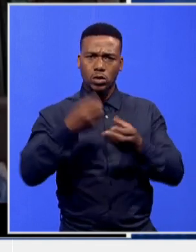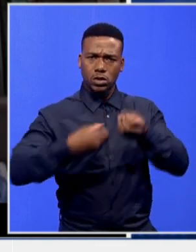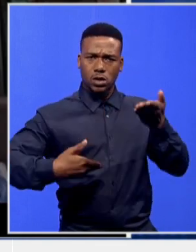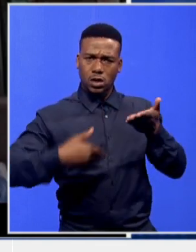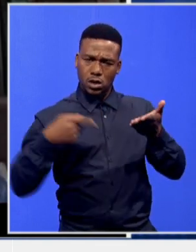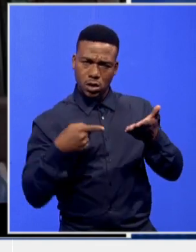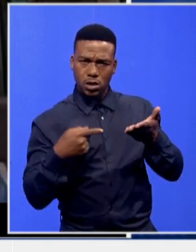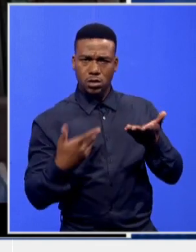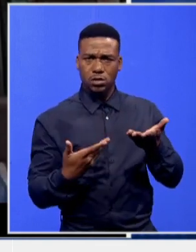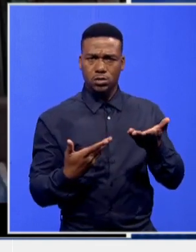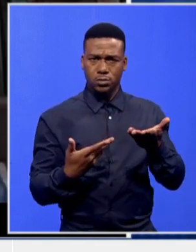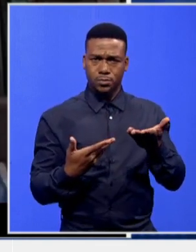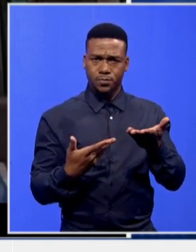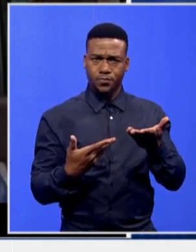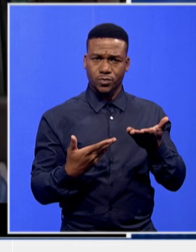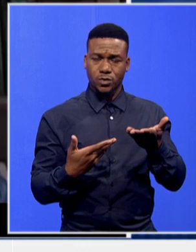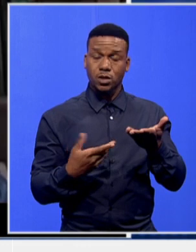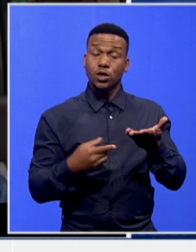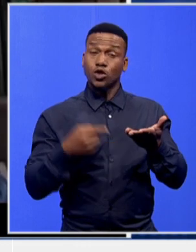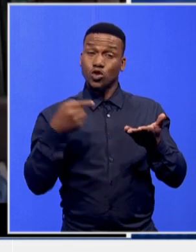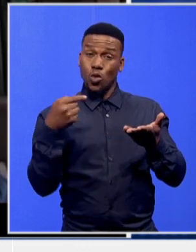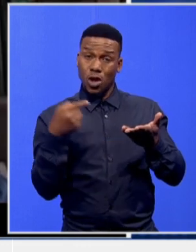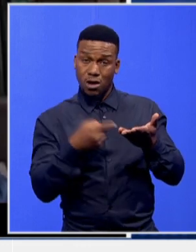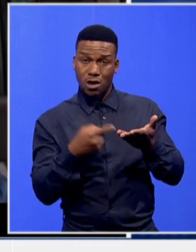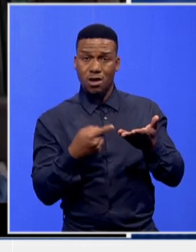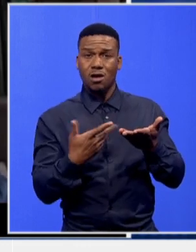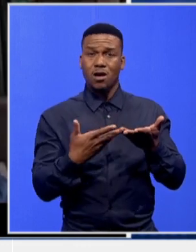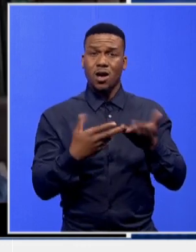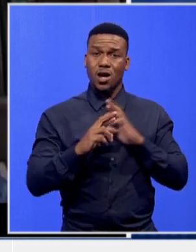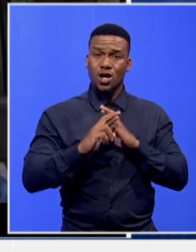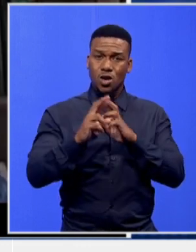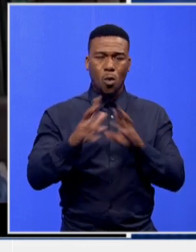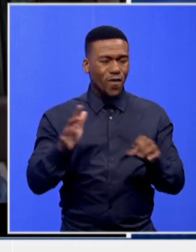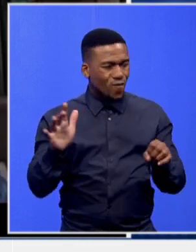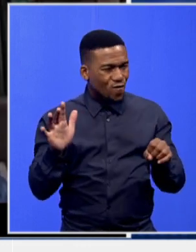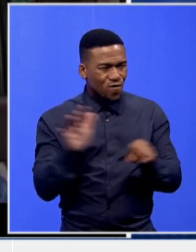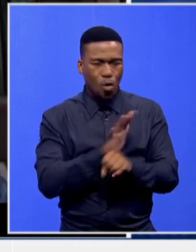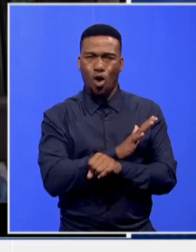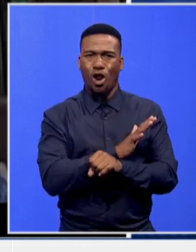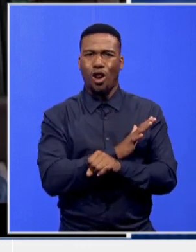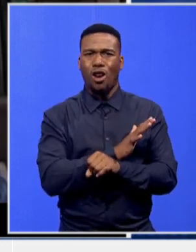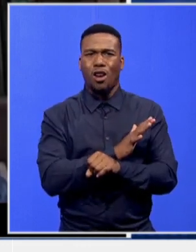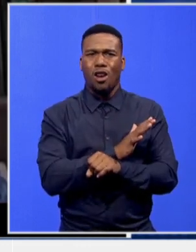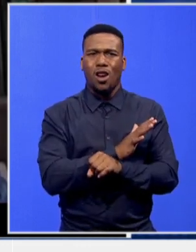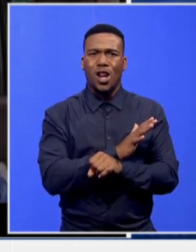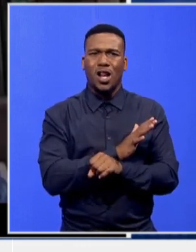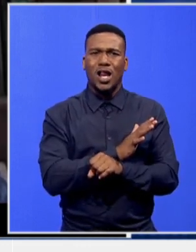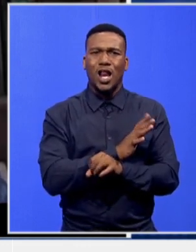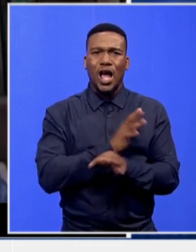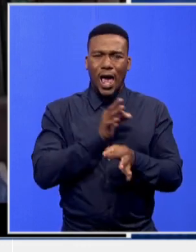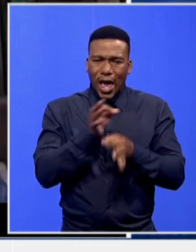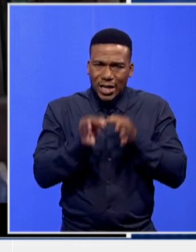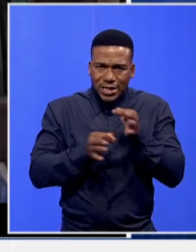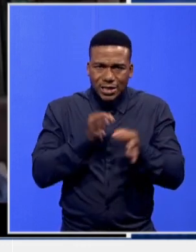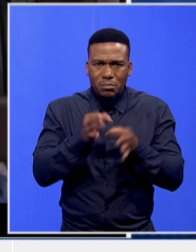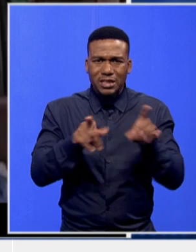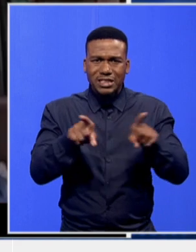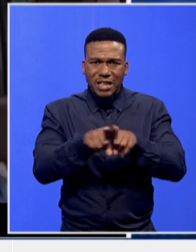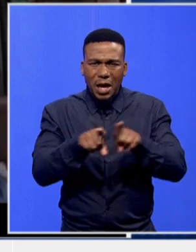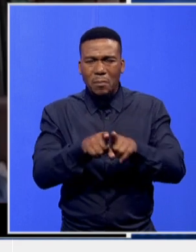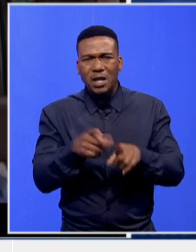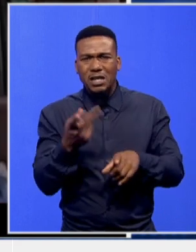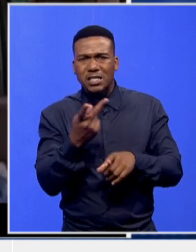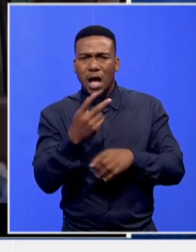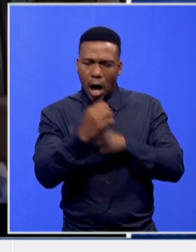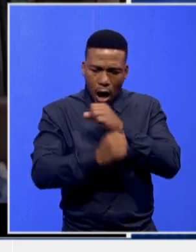the integrated report itself. It is the full disclosure as if it was in the annual financial statements.